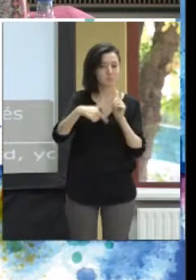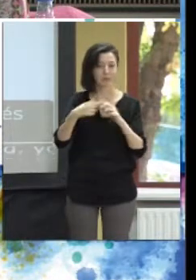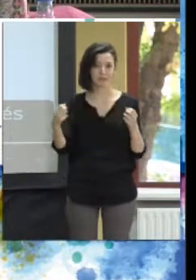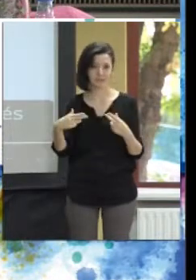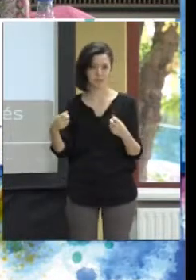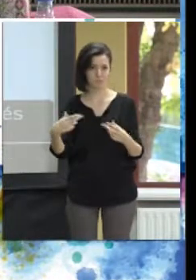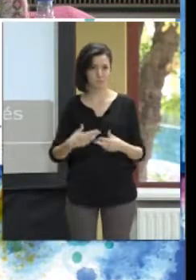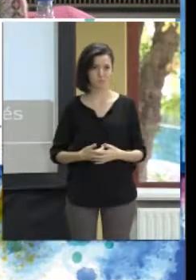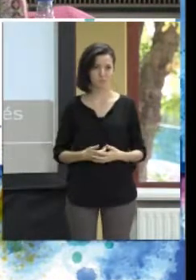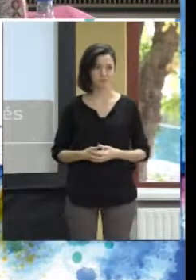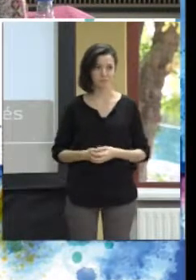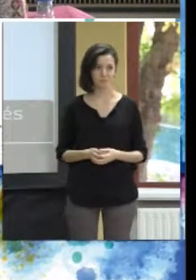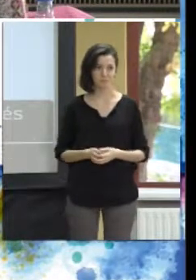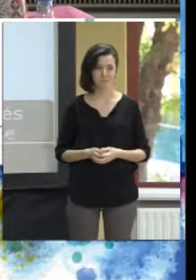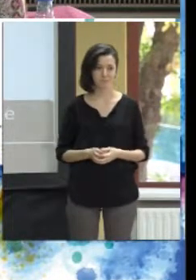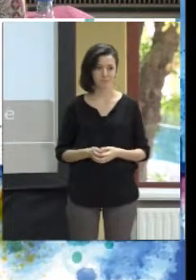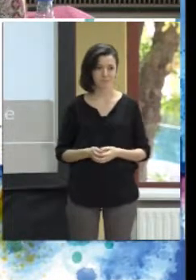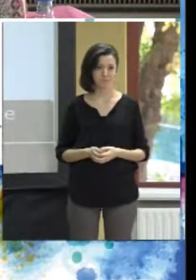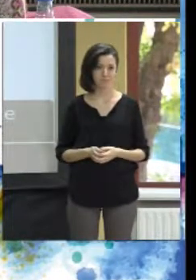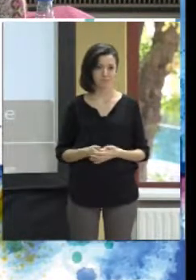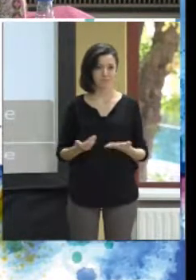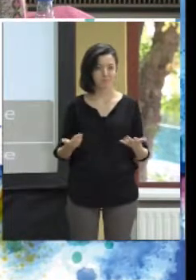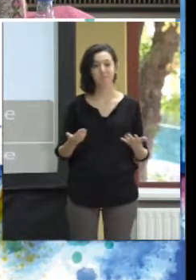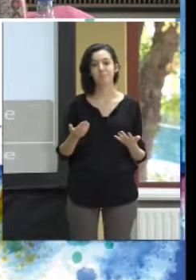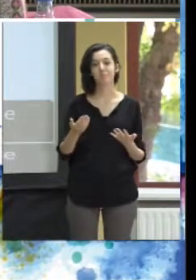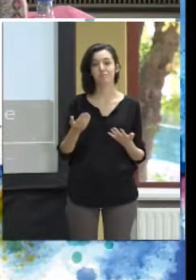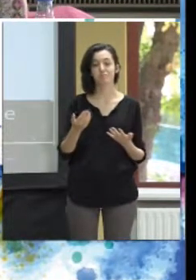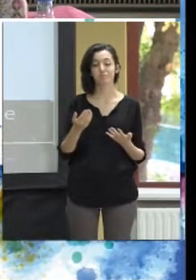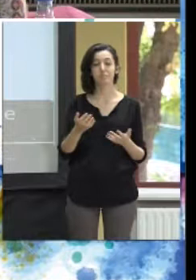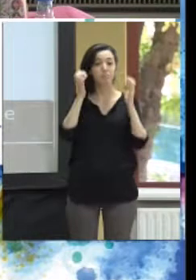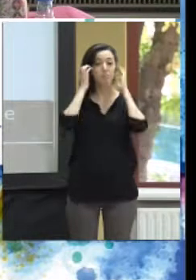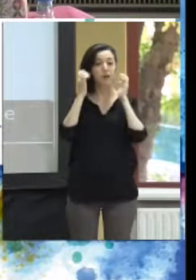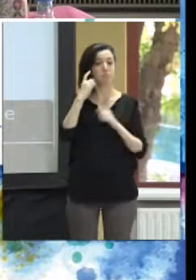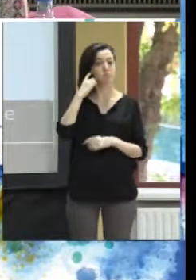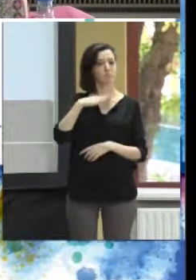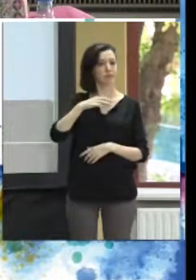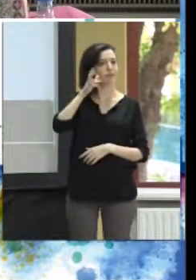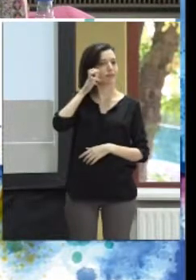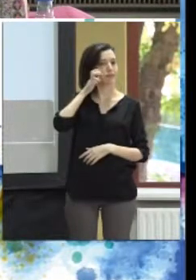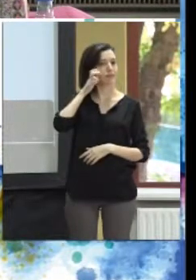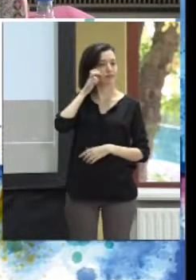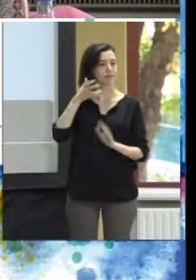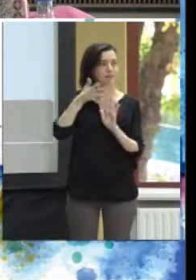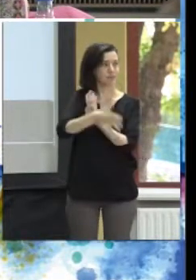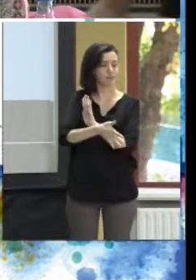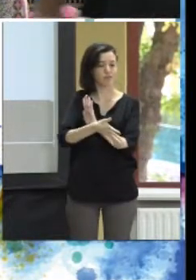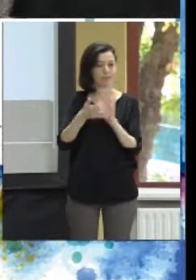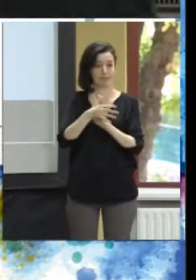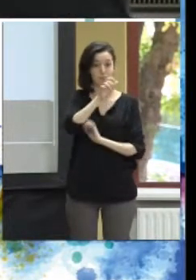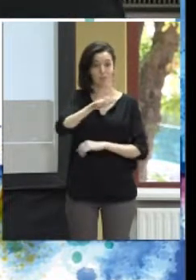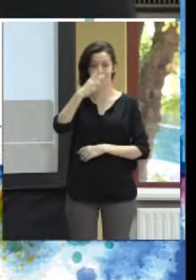audio description and overtitles. With some headsets, you